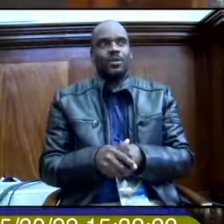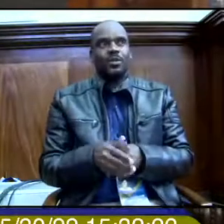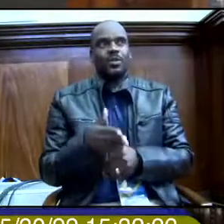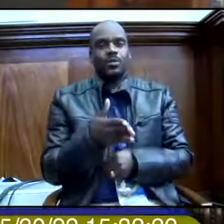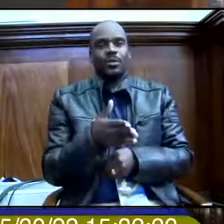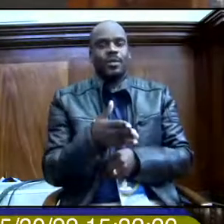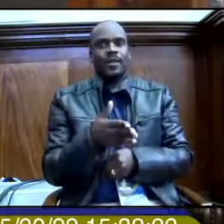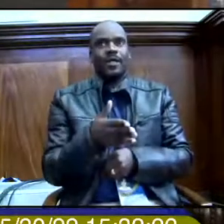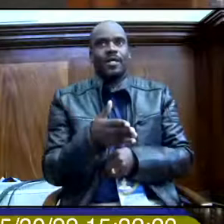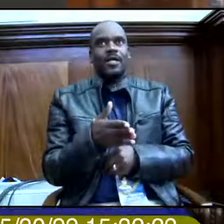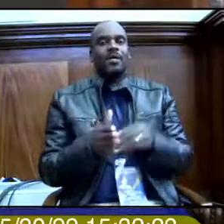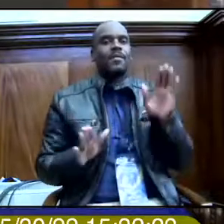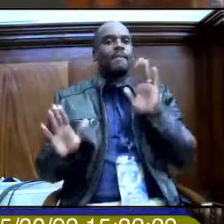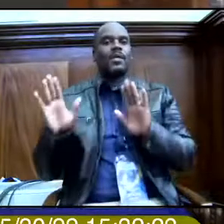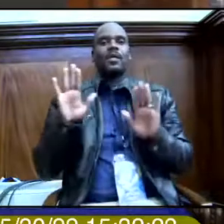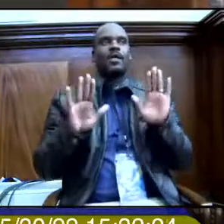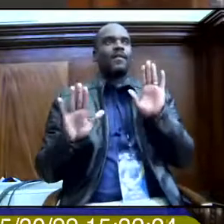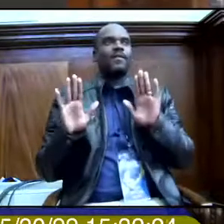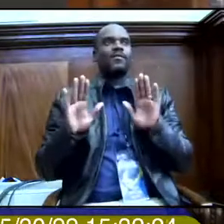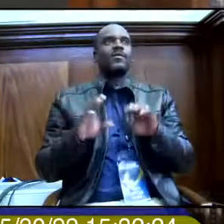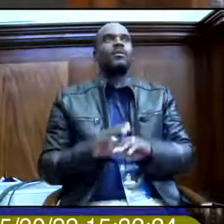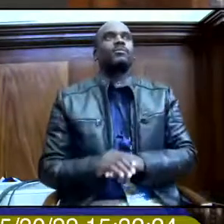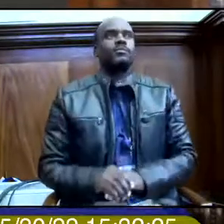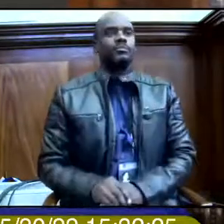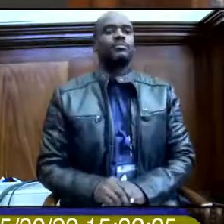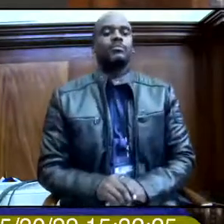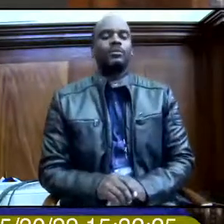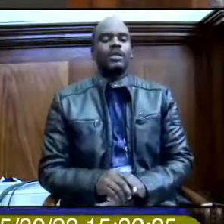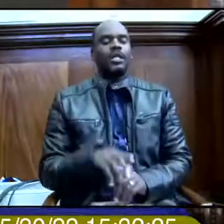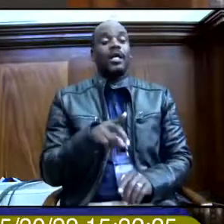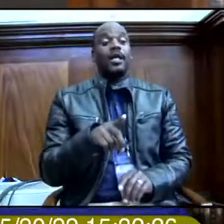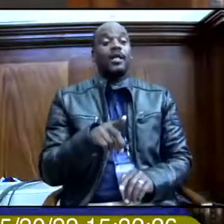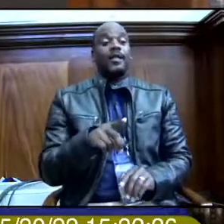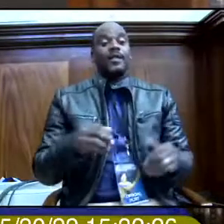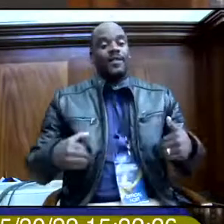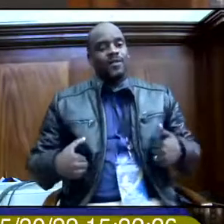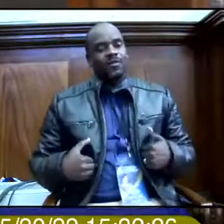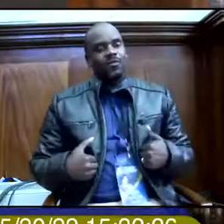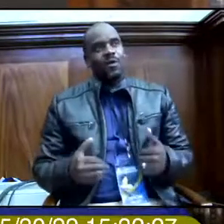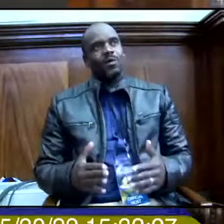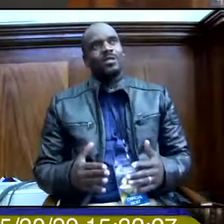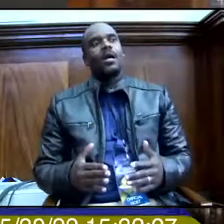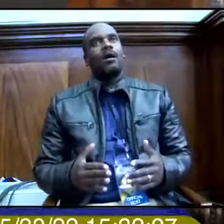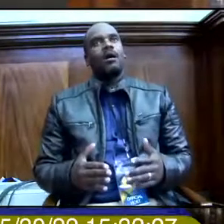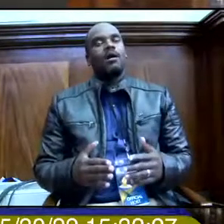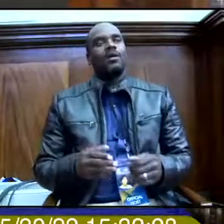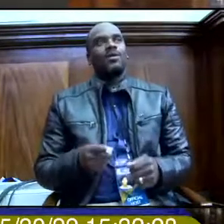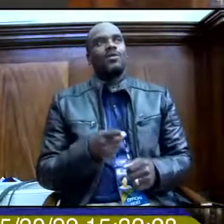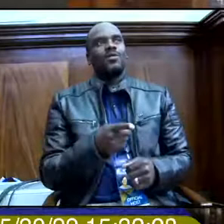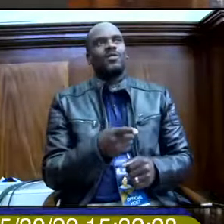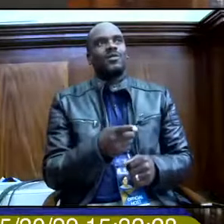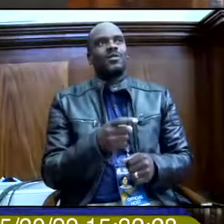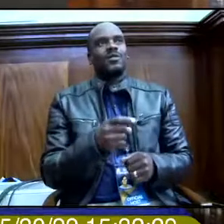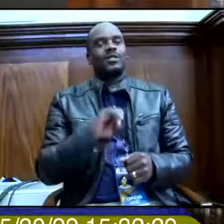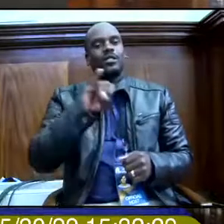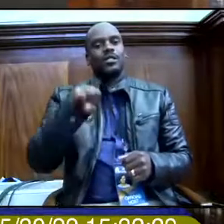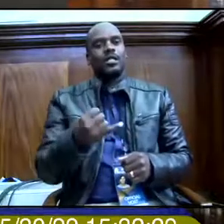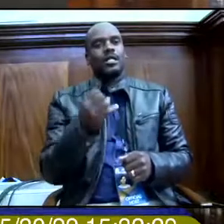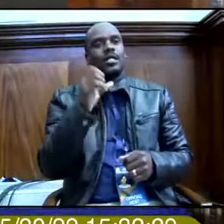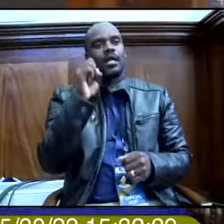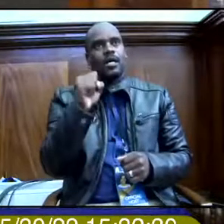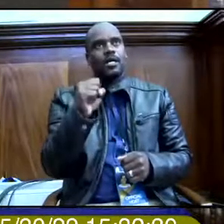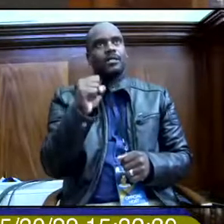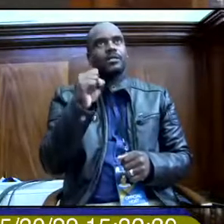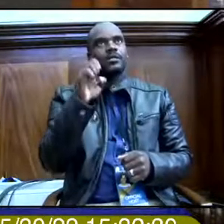behavior more importantly they found that their cash reserves in the journal spec stock estate